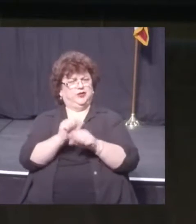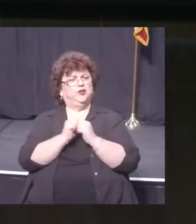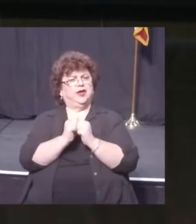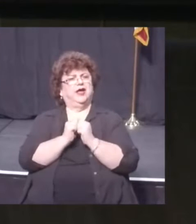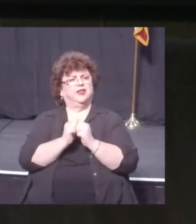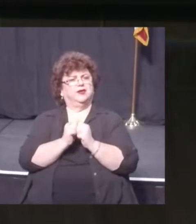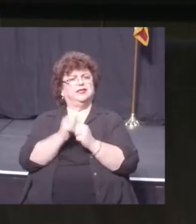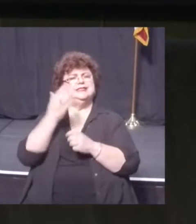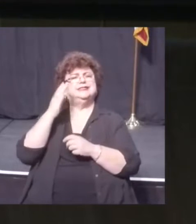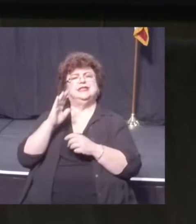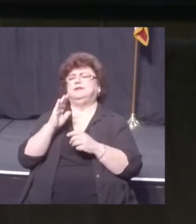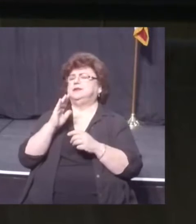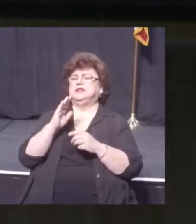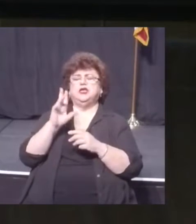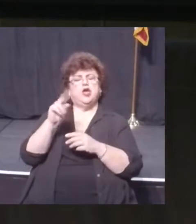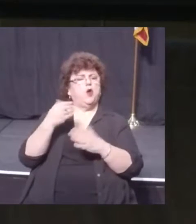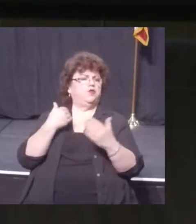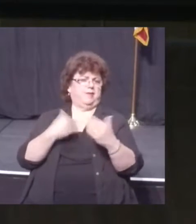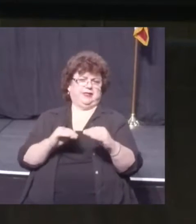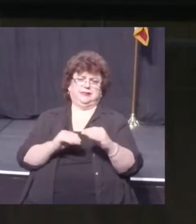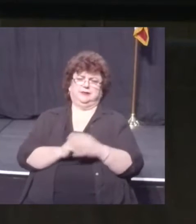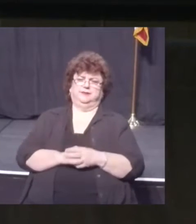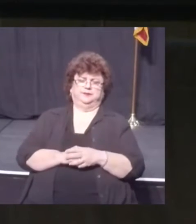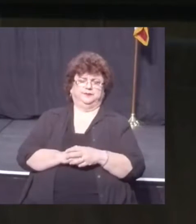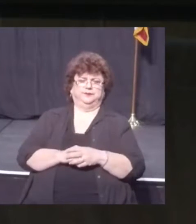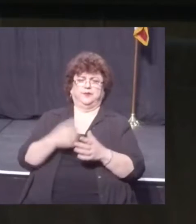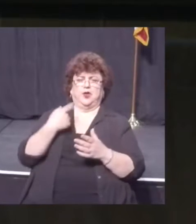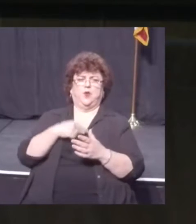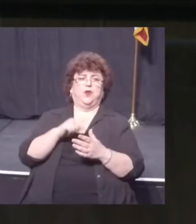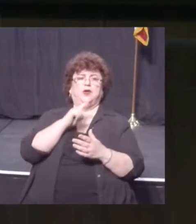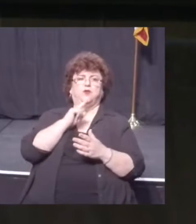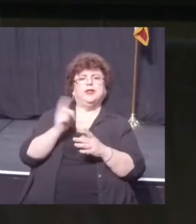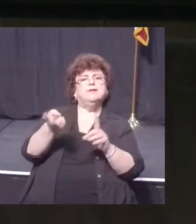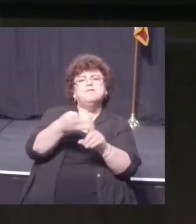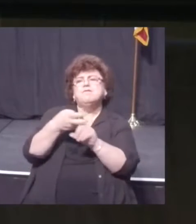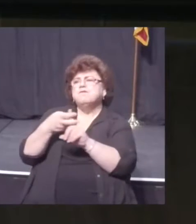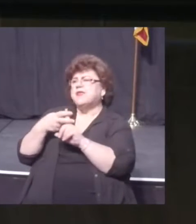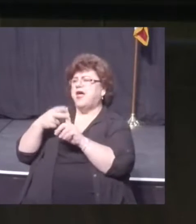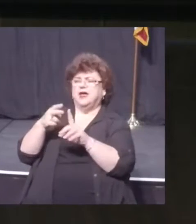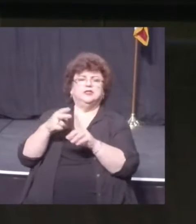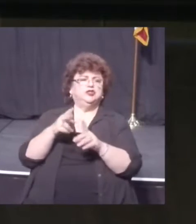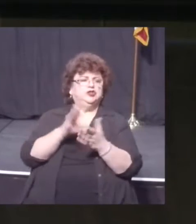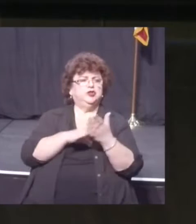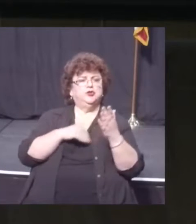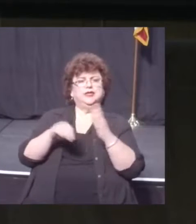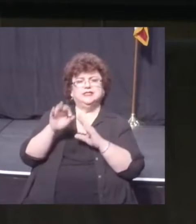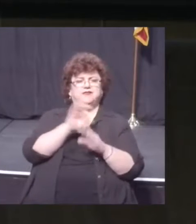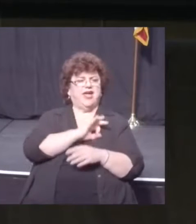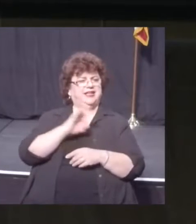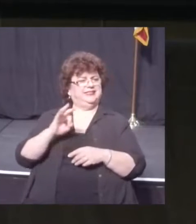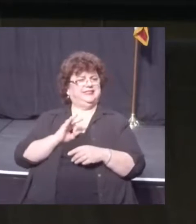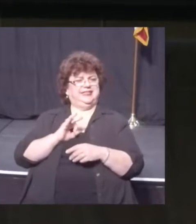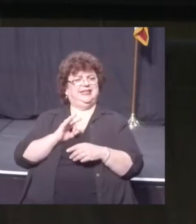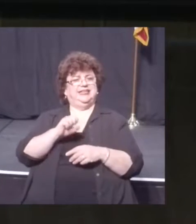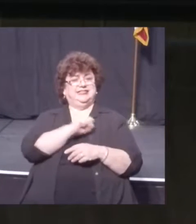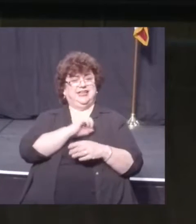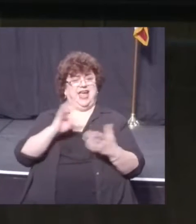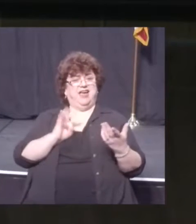together seems limitless. We attract students, faculty, and staff who are